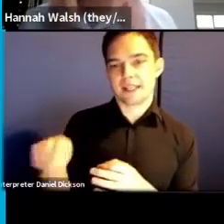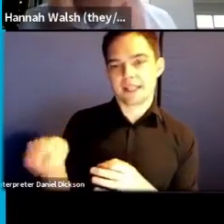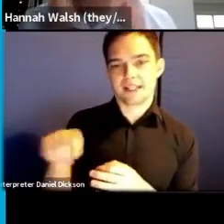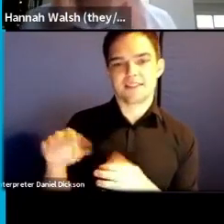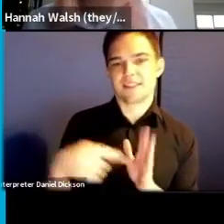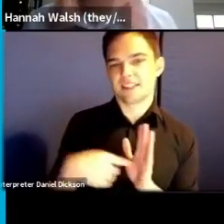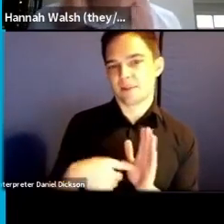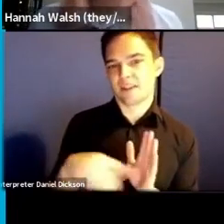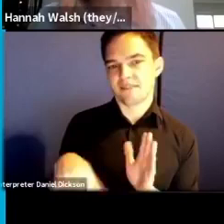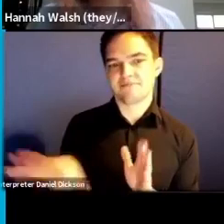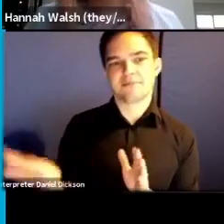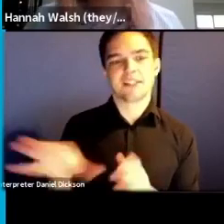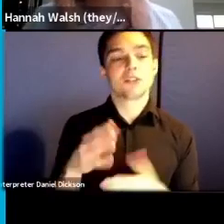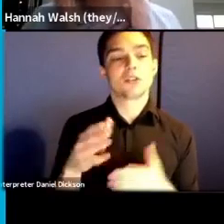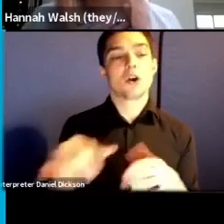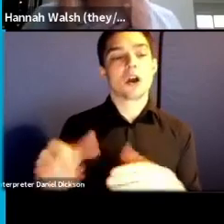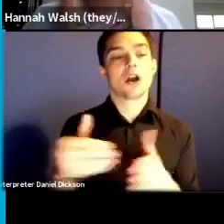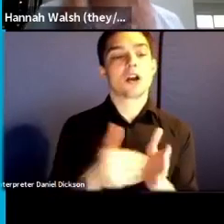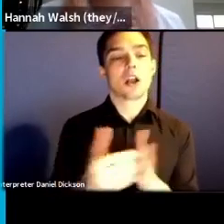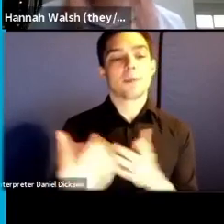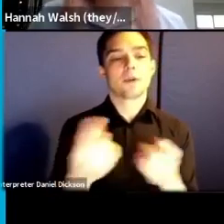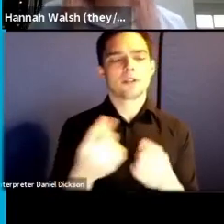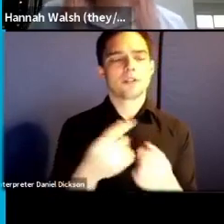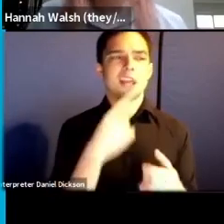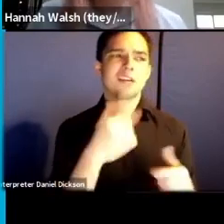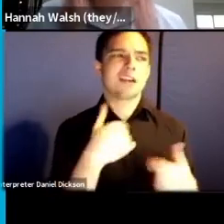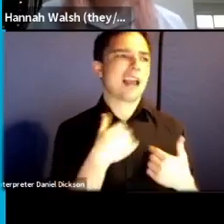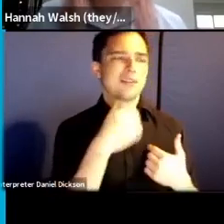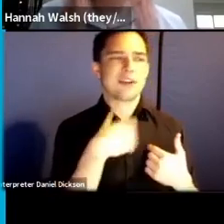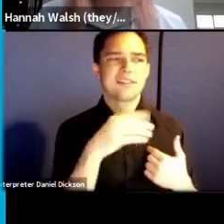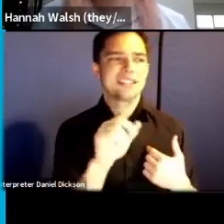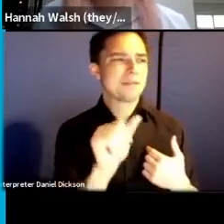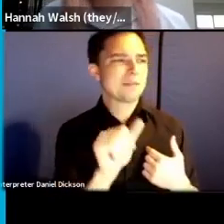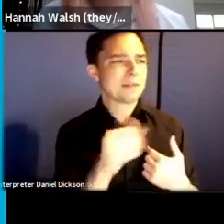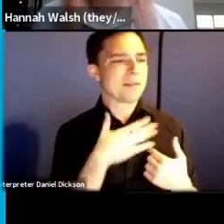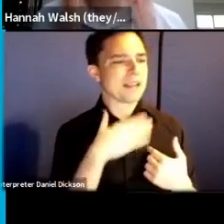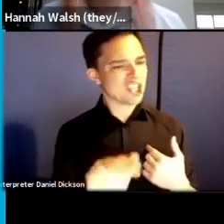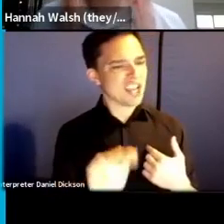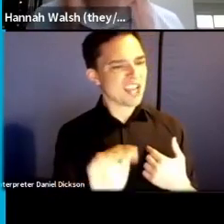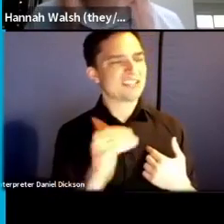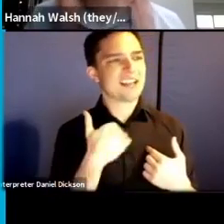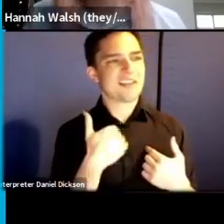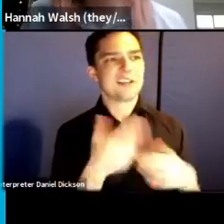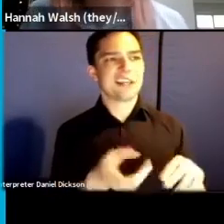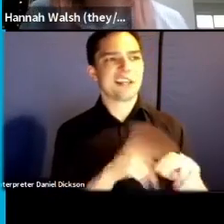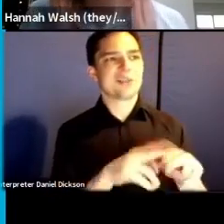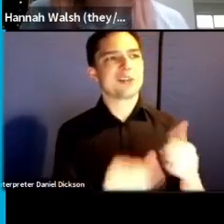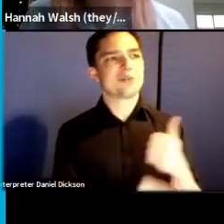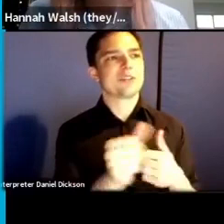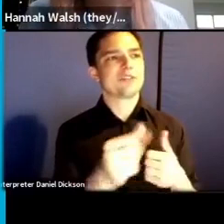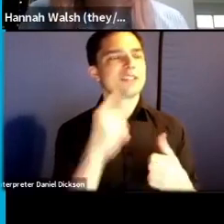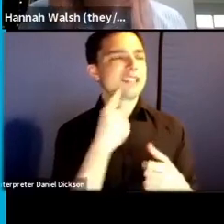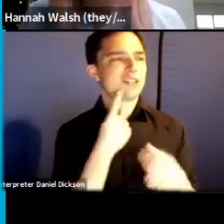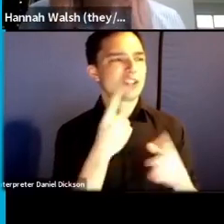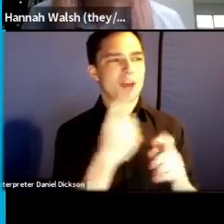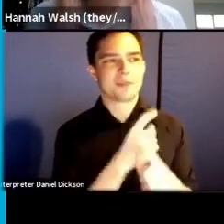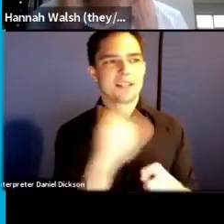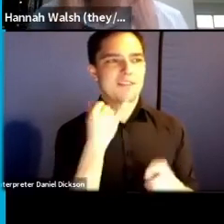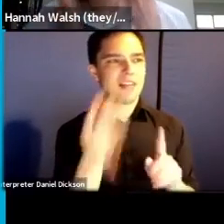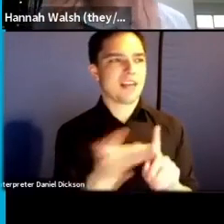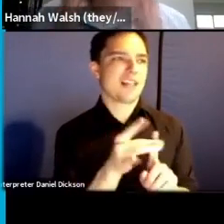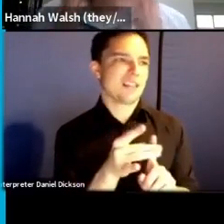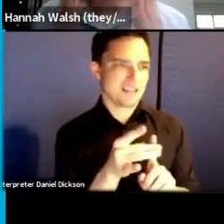a common question we get is, I don't have a disability, but my child does, and they're at increased risk for serious complications if they get